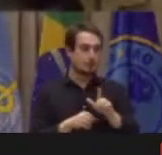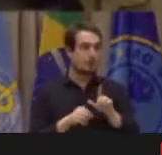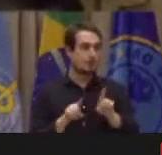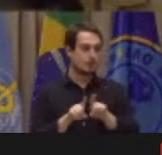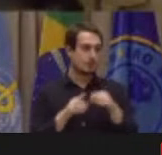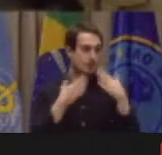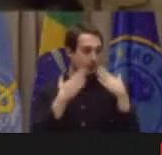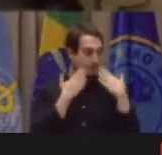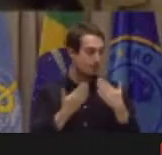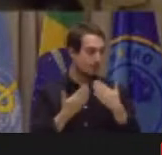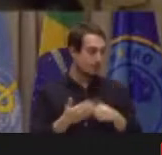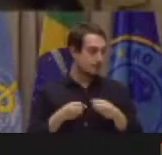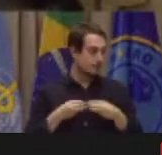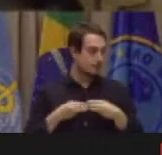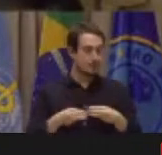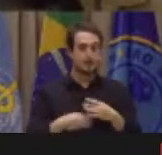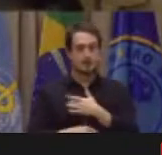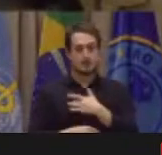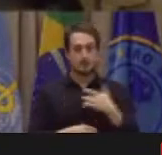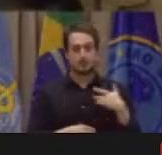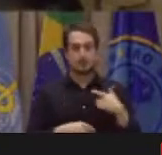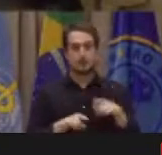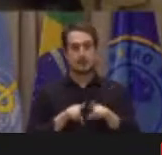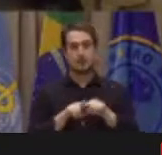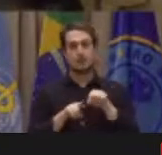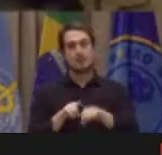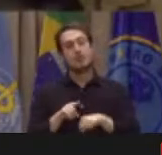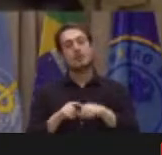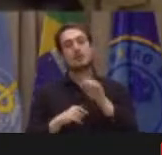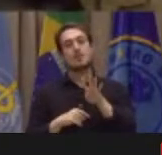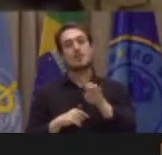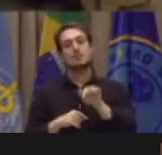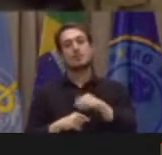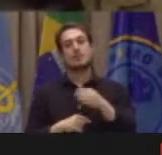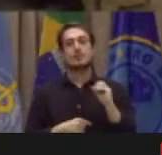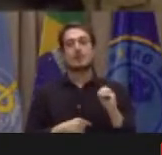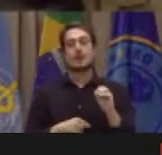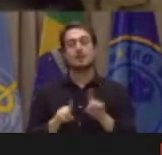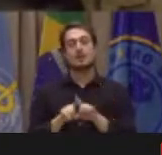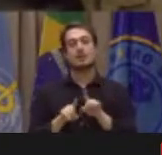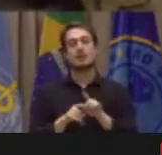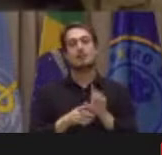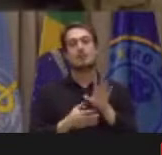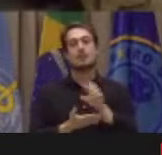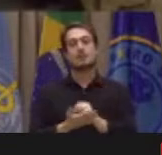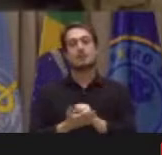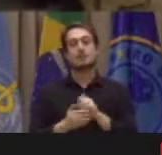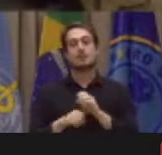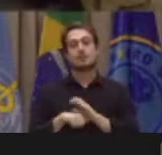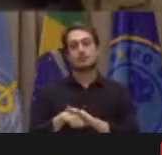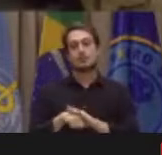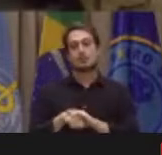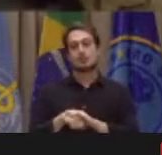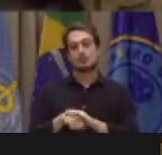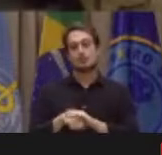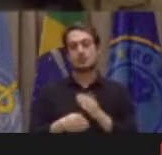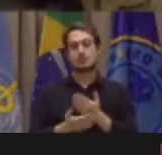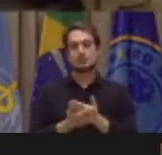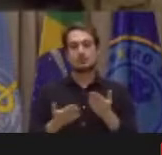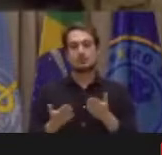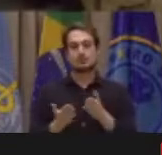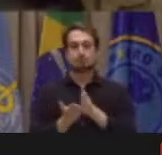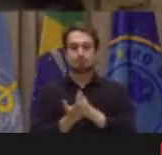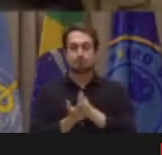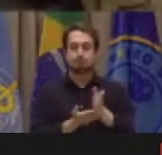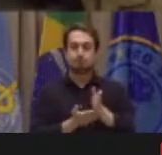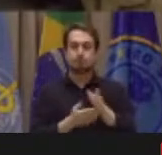We had an analysis in one of the hospitals. This was presented to the Ministry of Health, and we